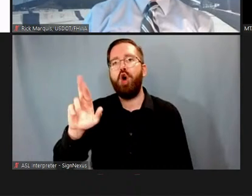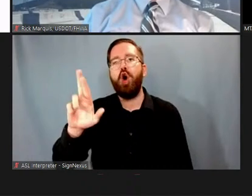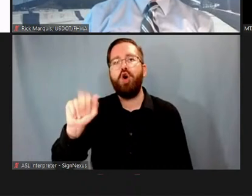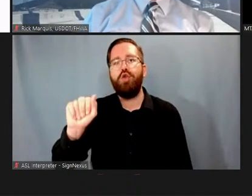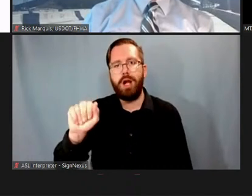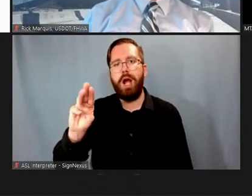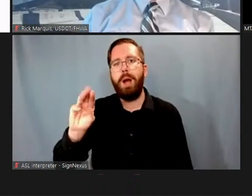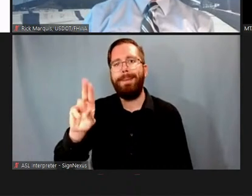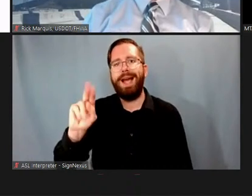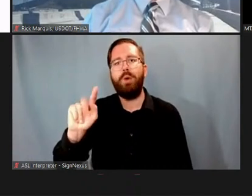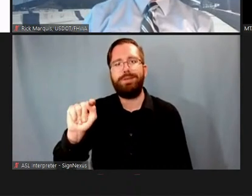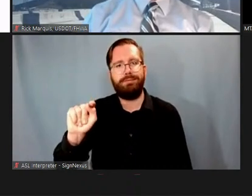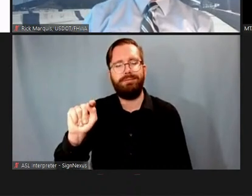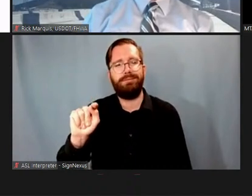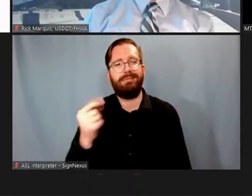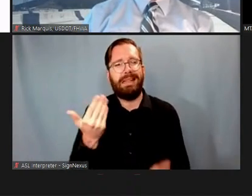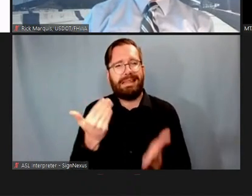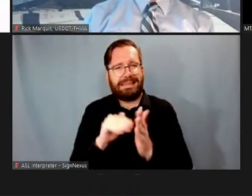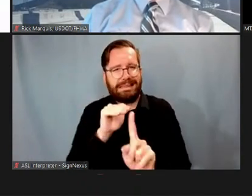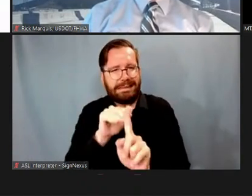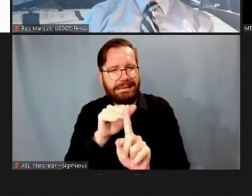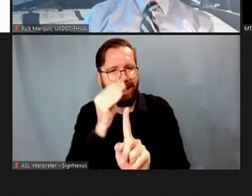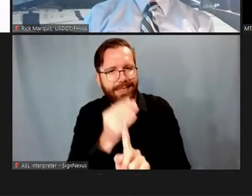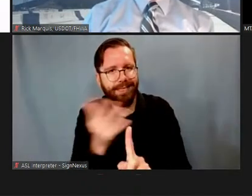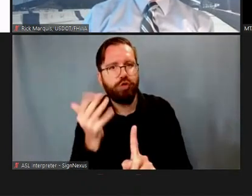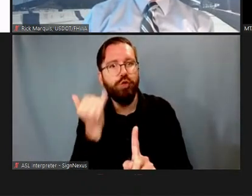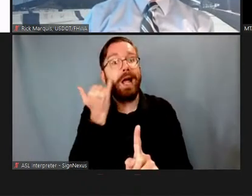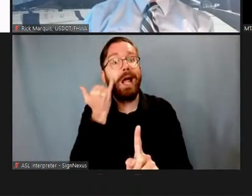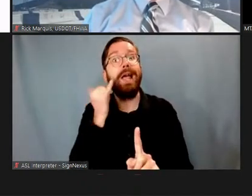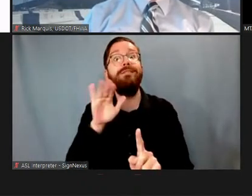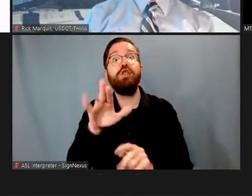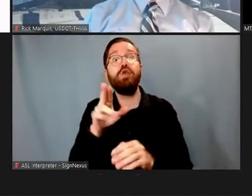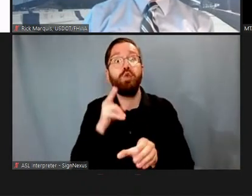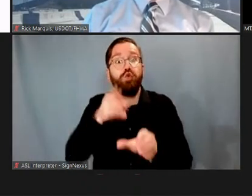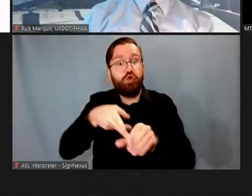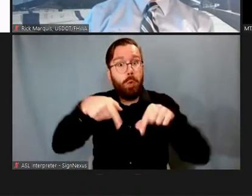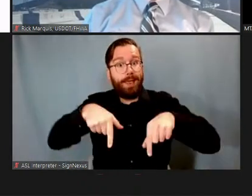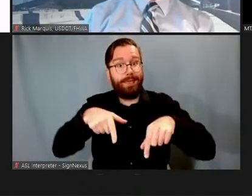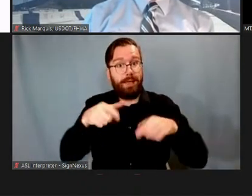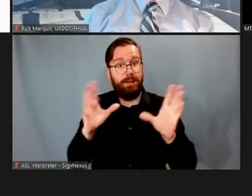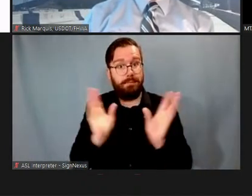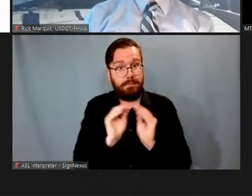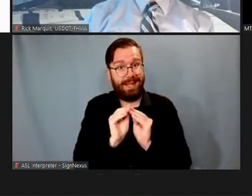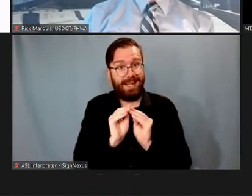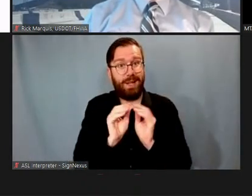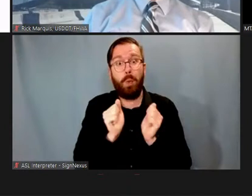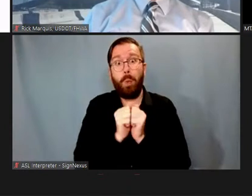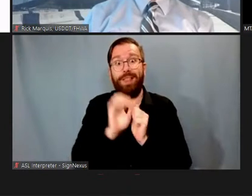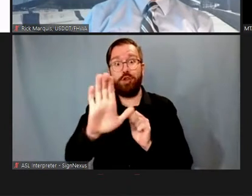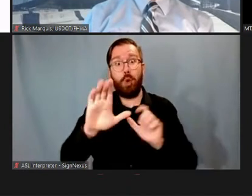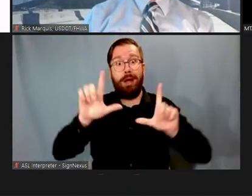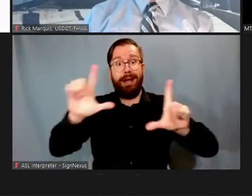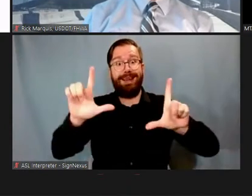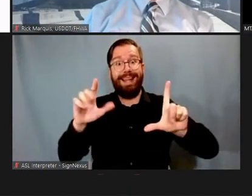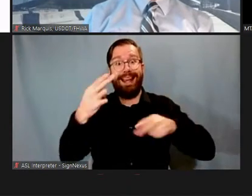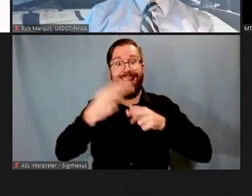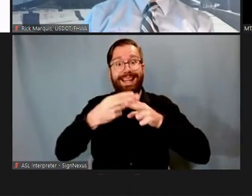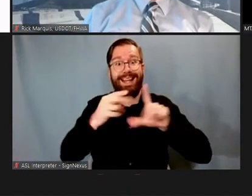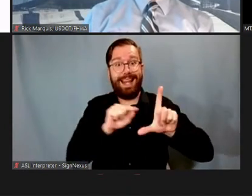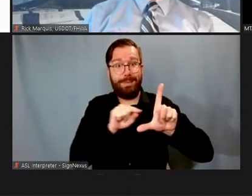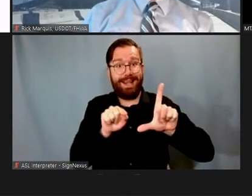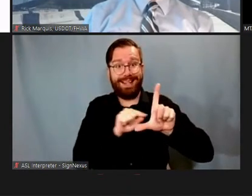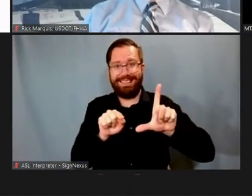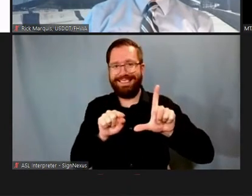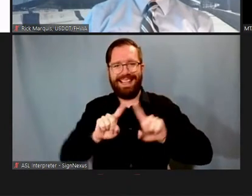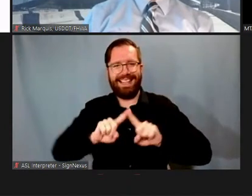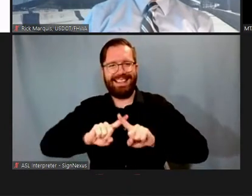as a reminder if you've joined the zoom under a name that is different from the one you used when you signed up to speak or if you did not sign